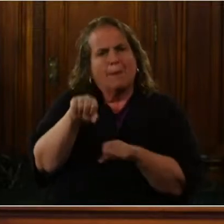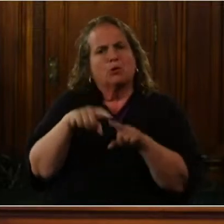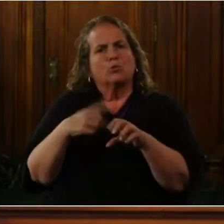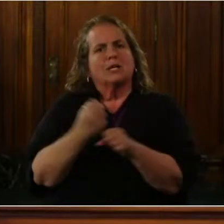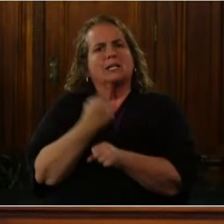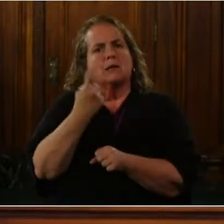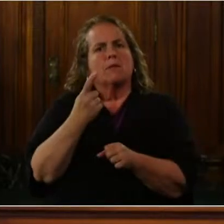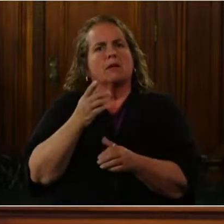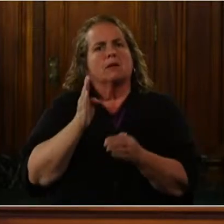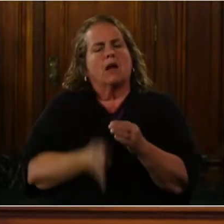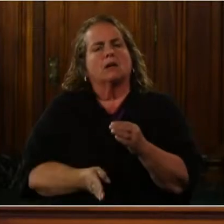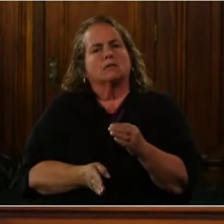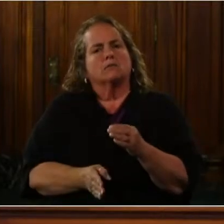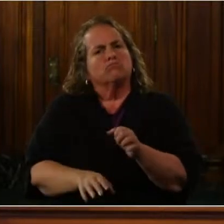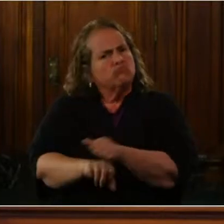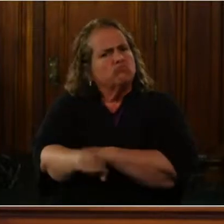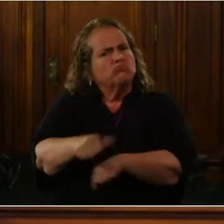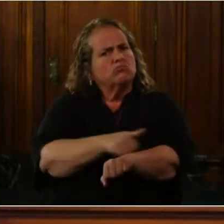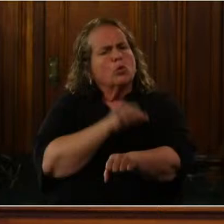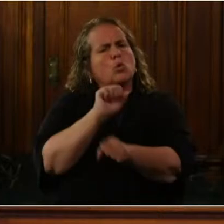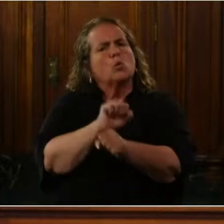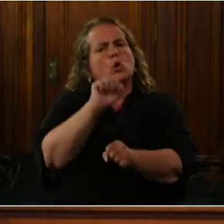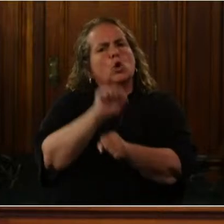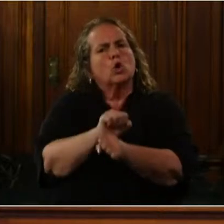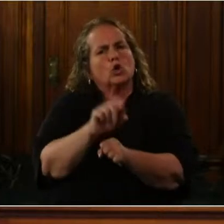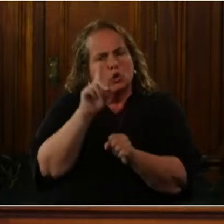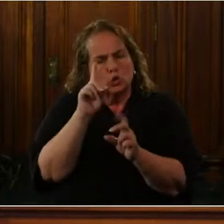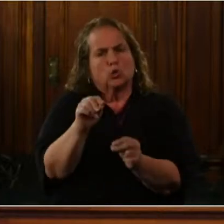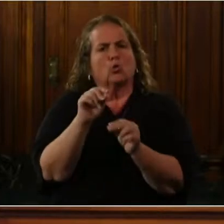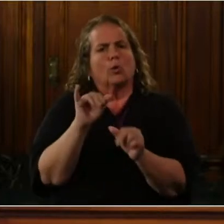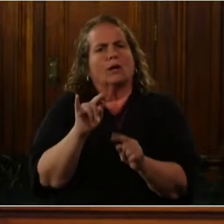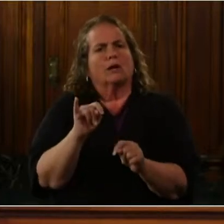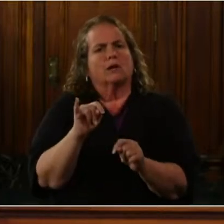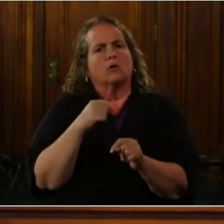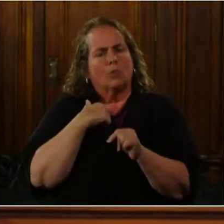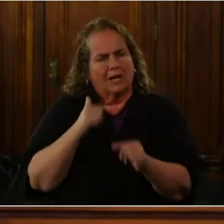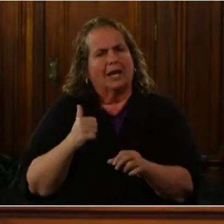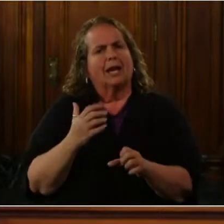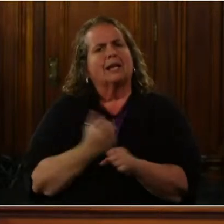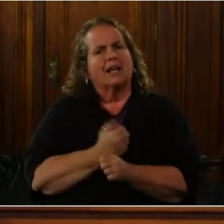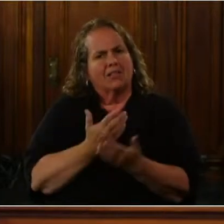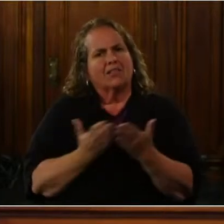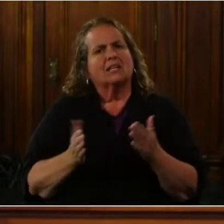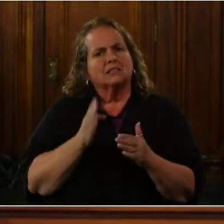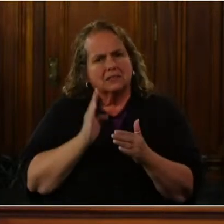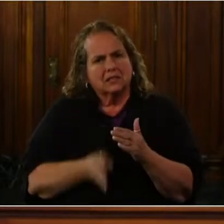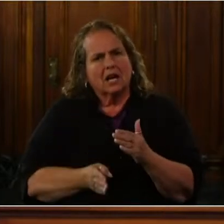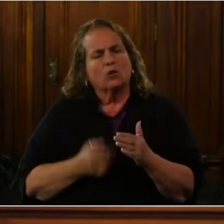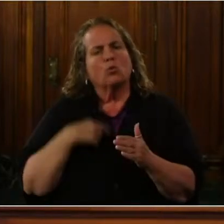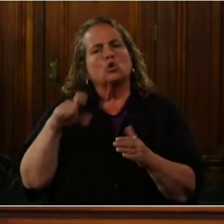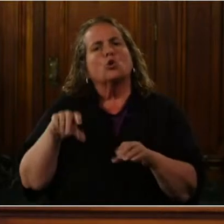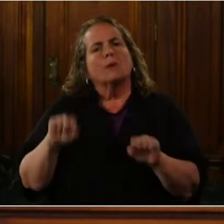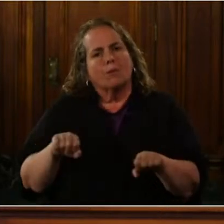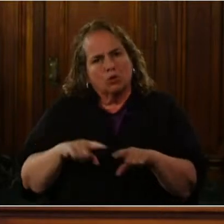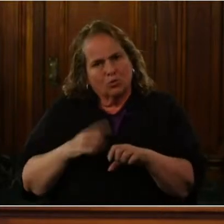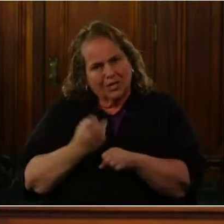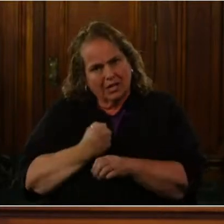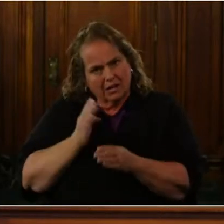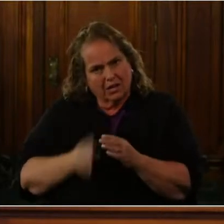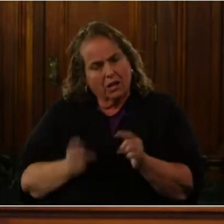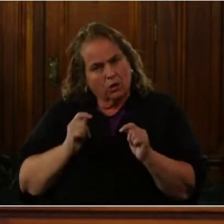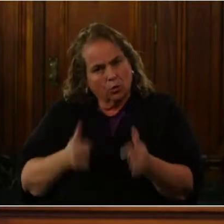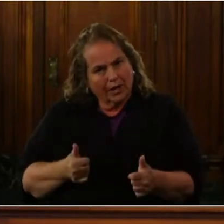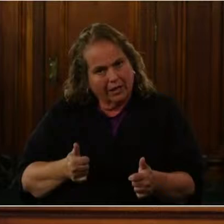there's lots of work that will be required for the long term, but there are things that we can get done, and we should be able to get done